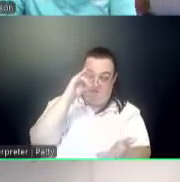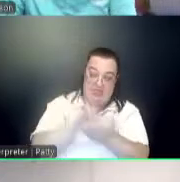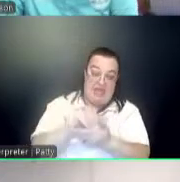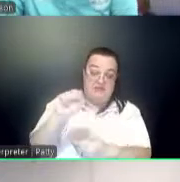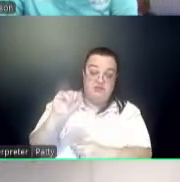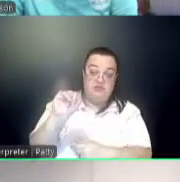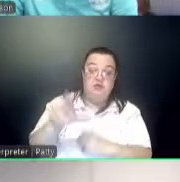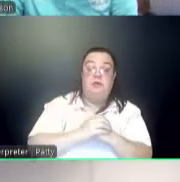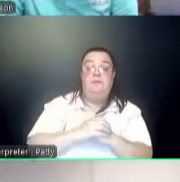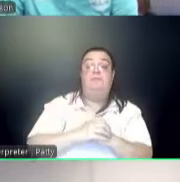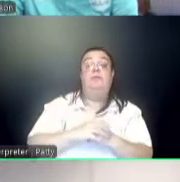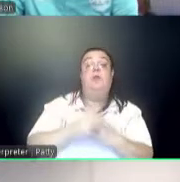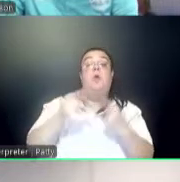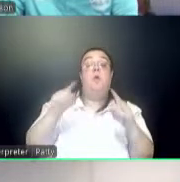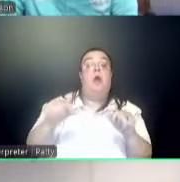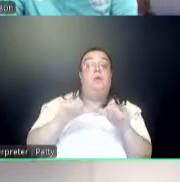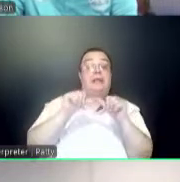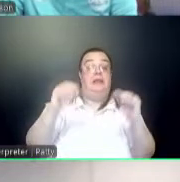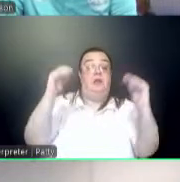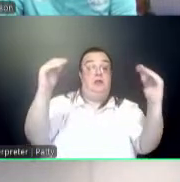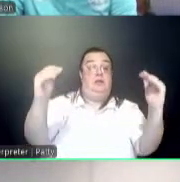And as we continue to go down,